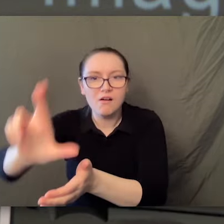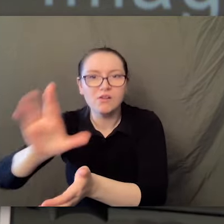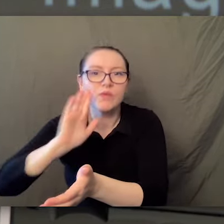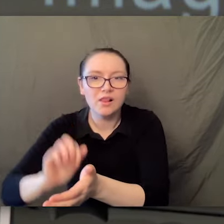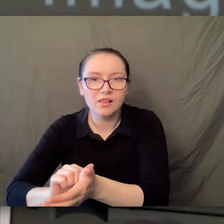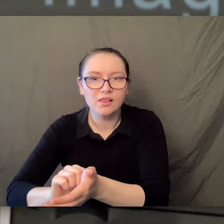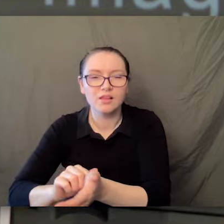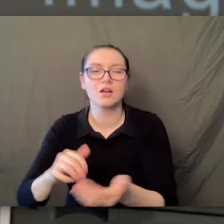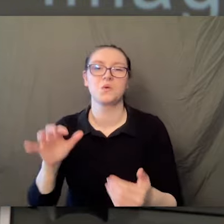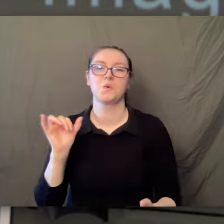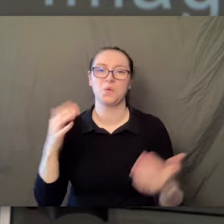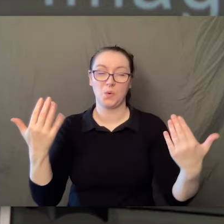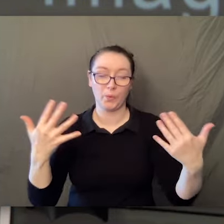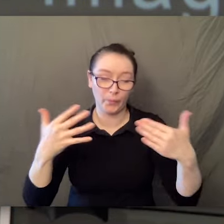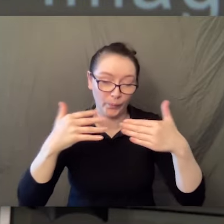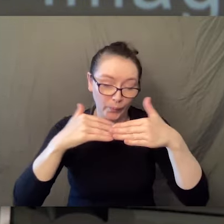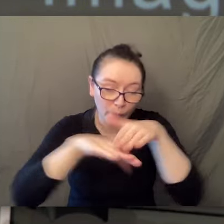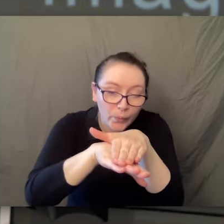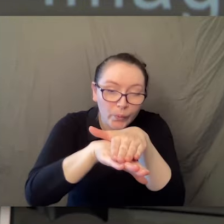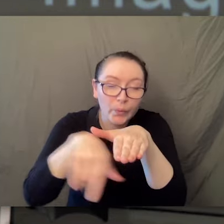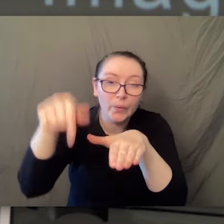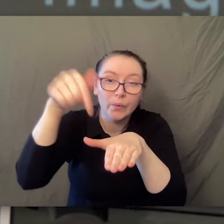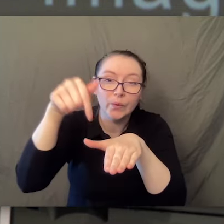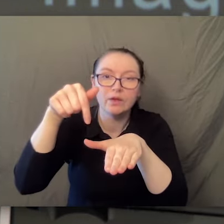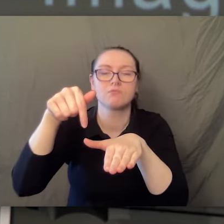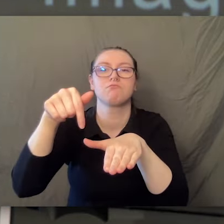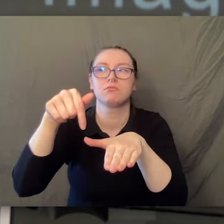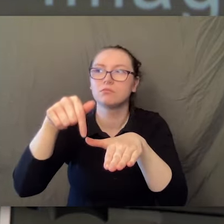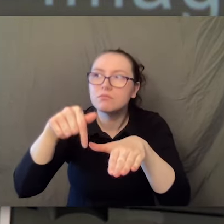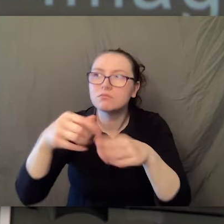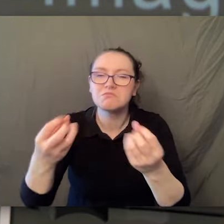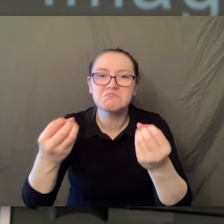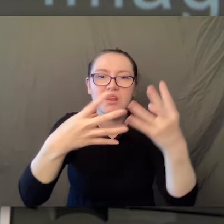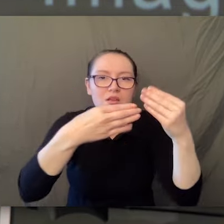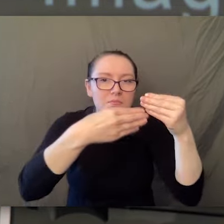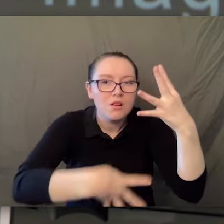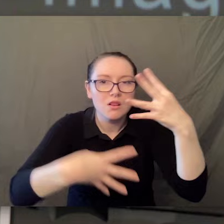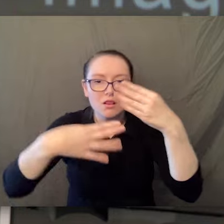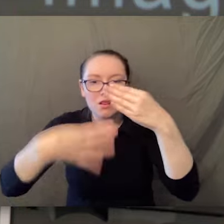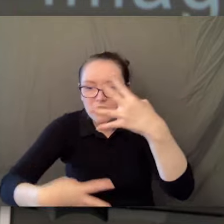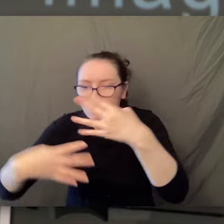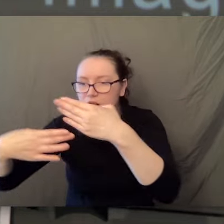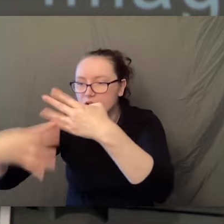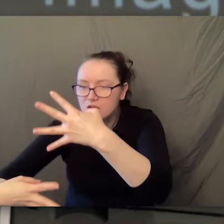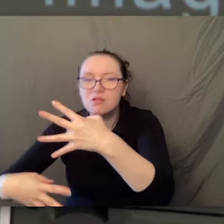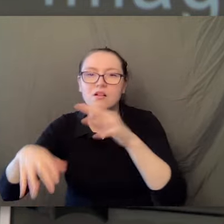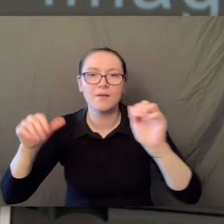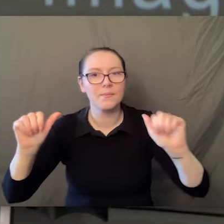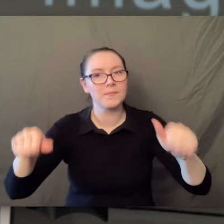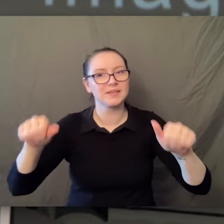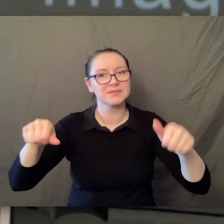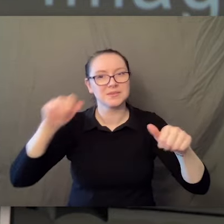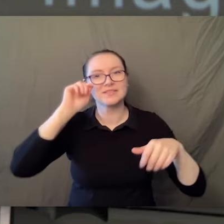it real. This overlap is an amazing place to be. You start thinking about what could happen, what could become